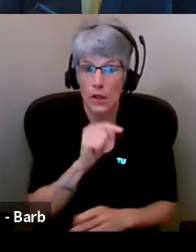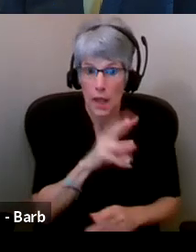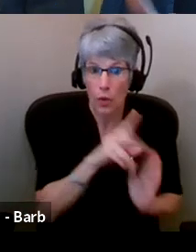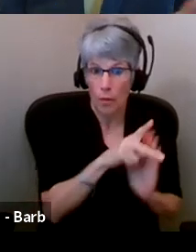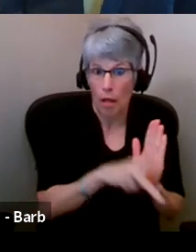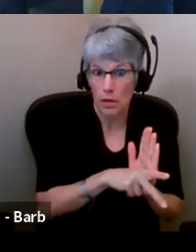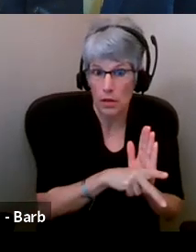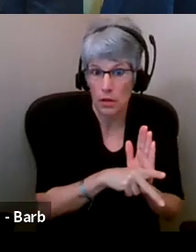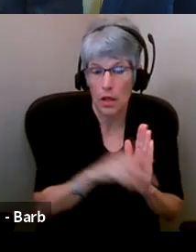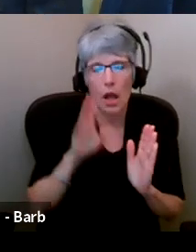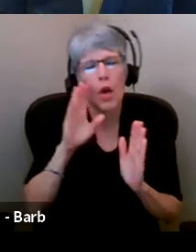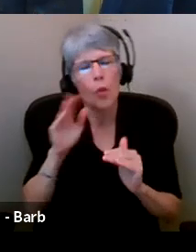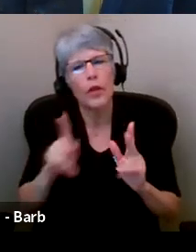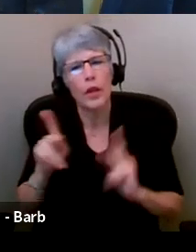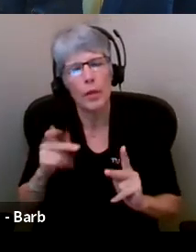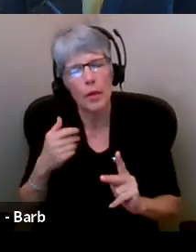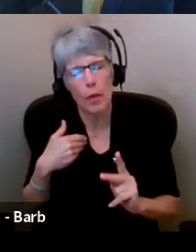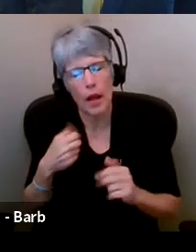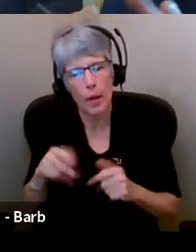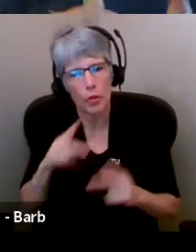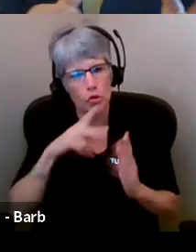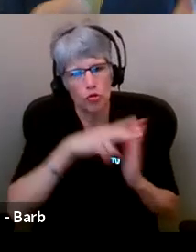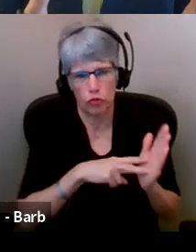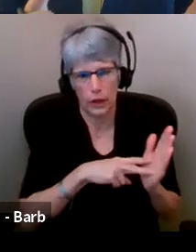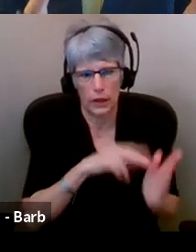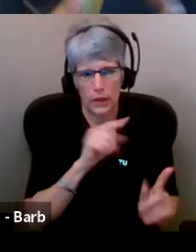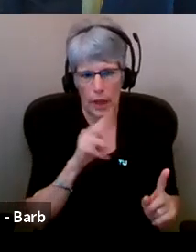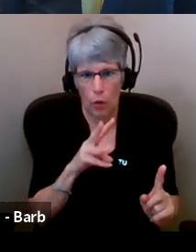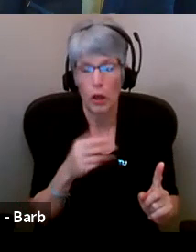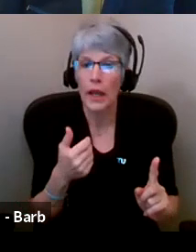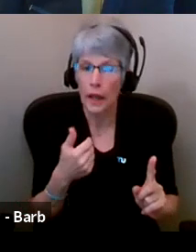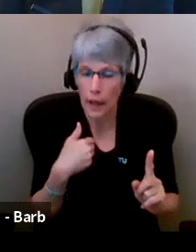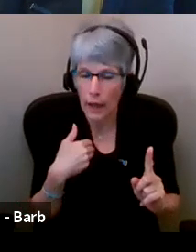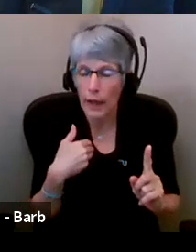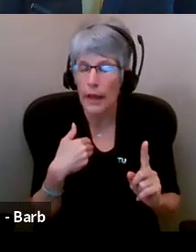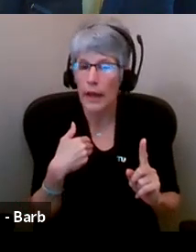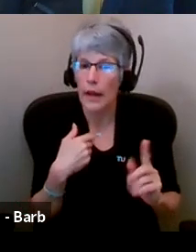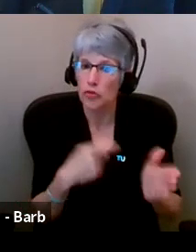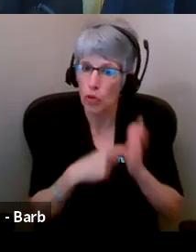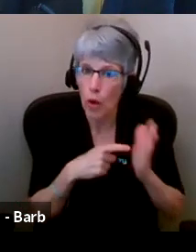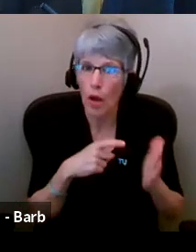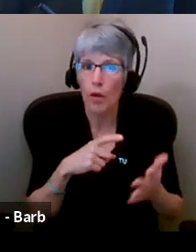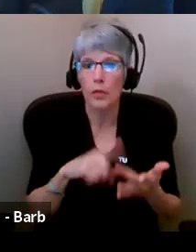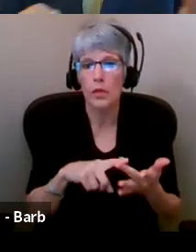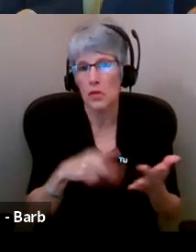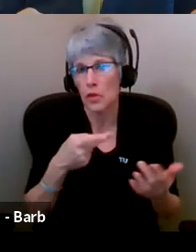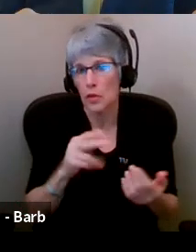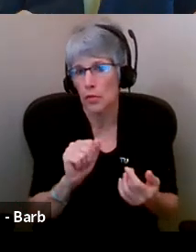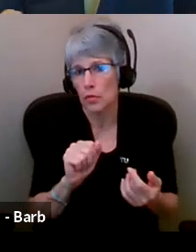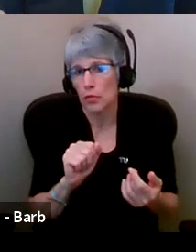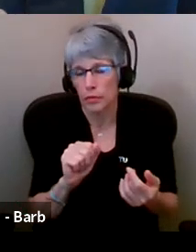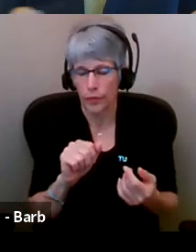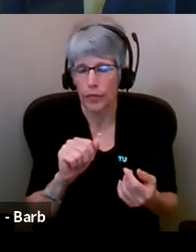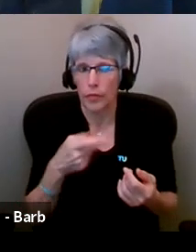folks have had an opportunity to go back and look at it, it has conditions and parameters that are in it.